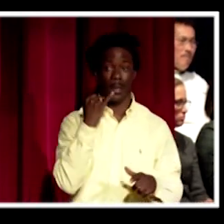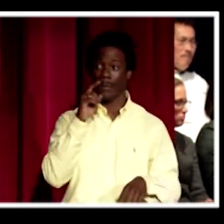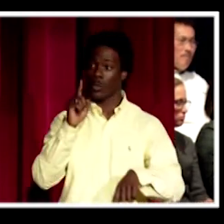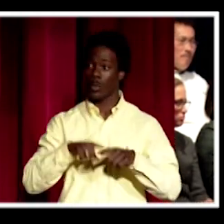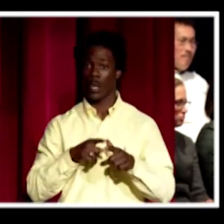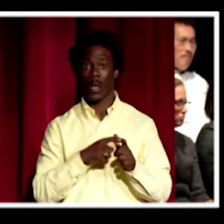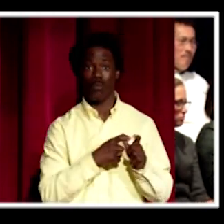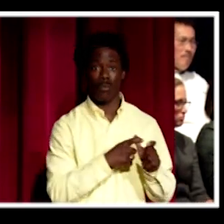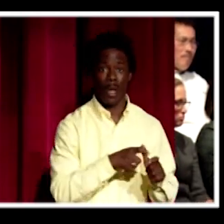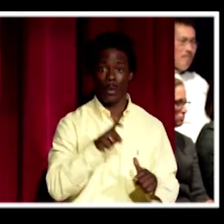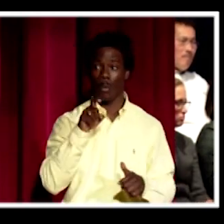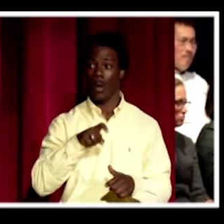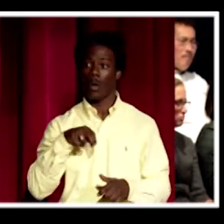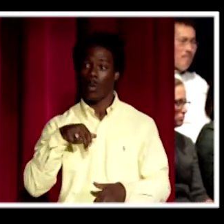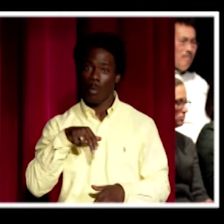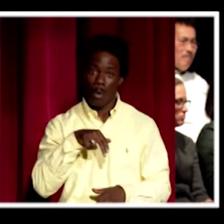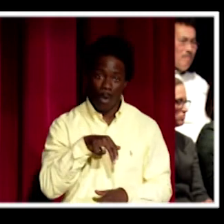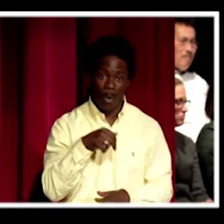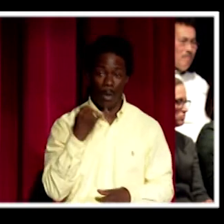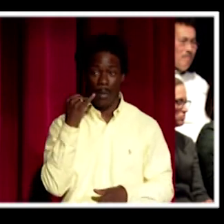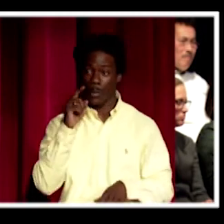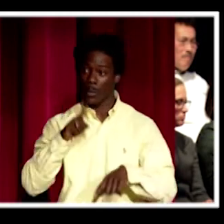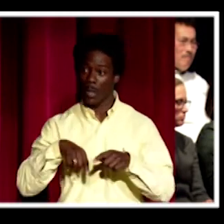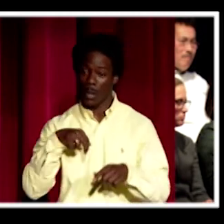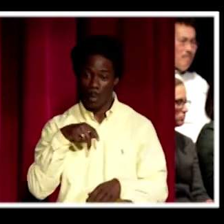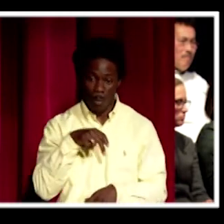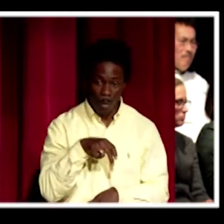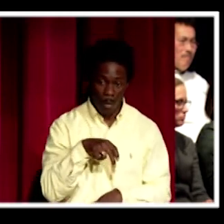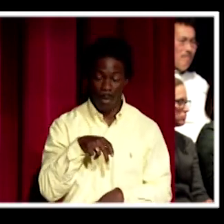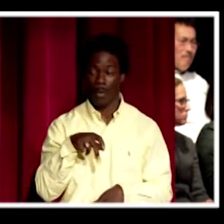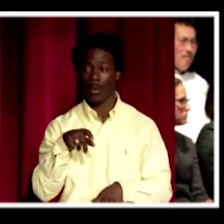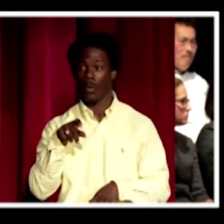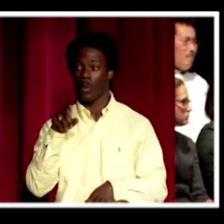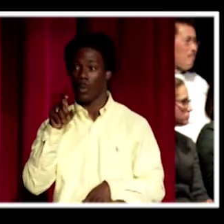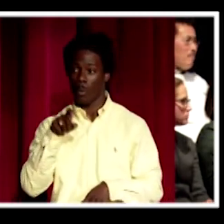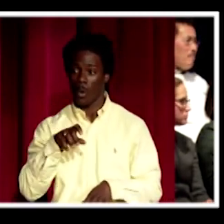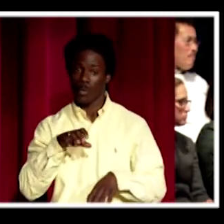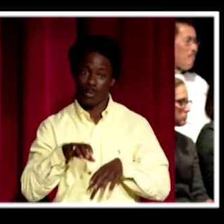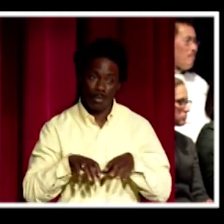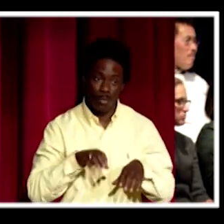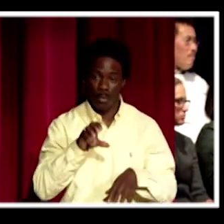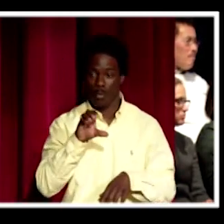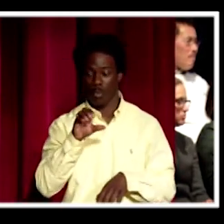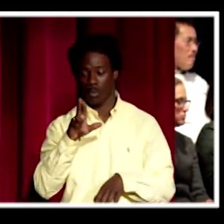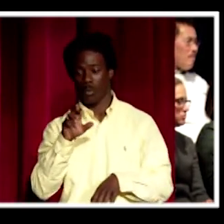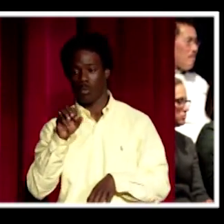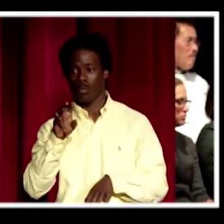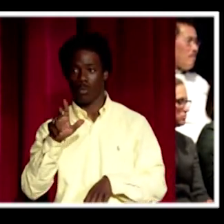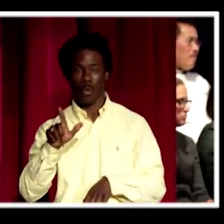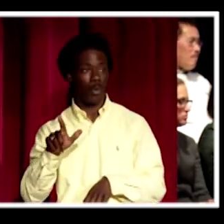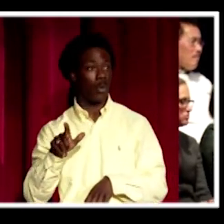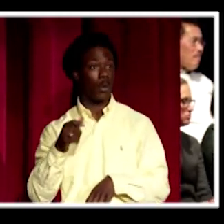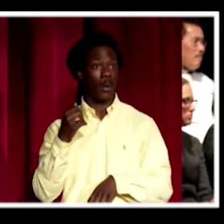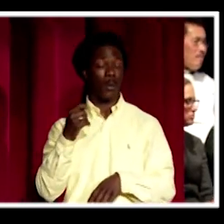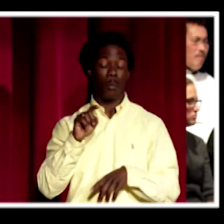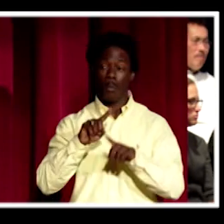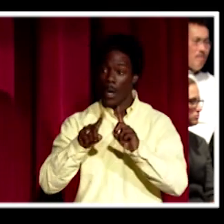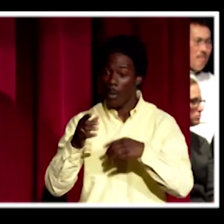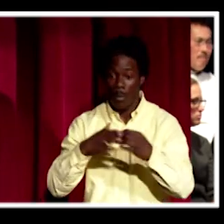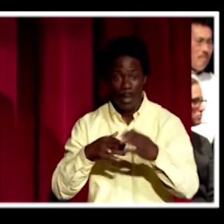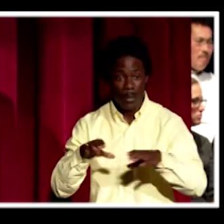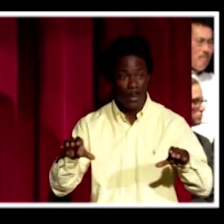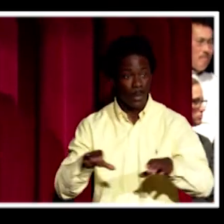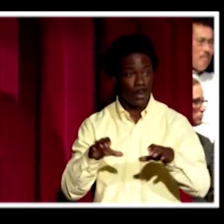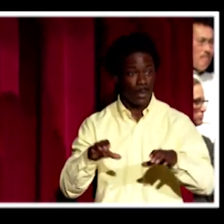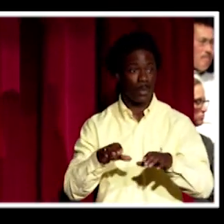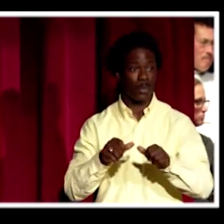you must walk. And if you can't walk, then you must crawl. But whatever you do, he said,